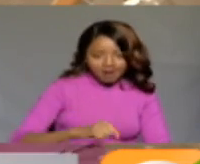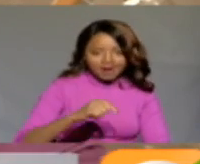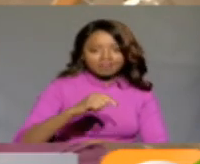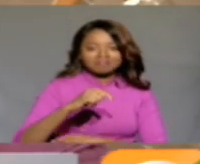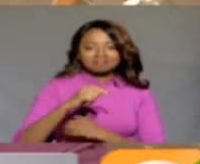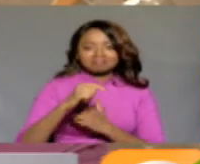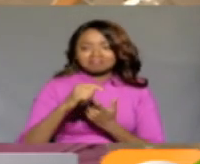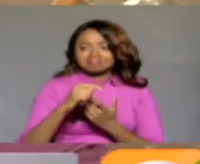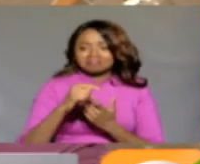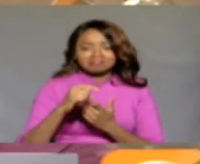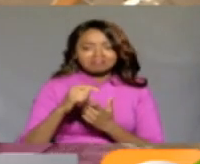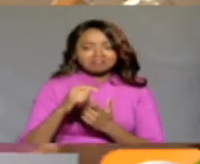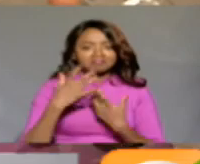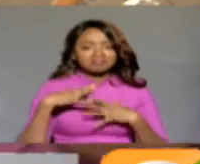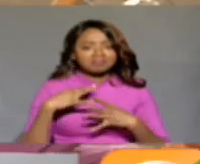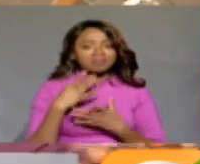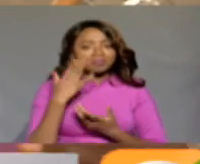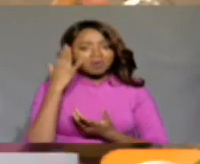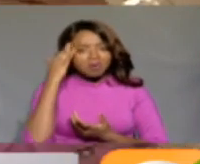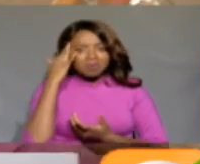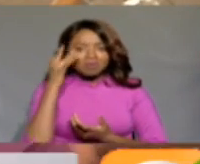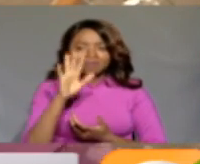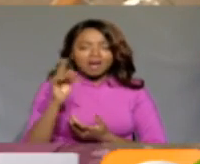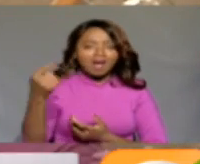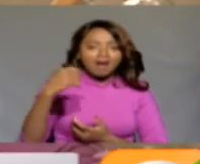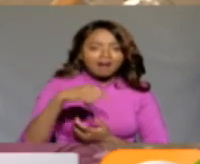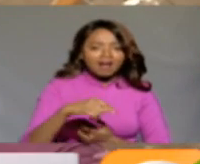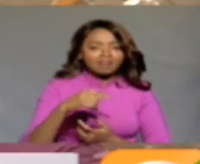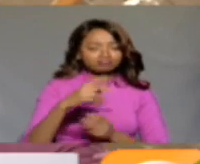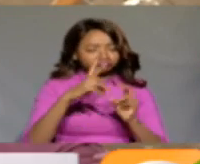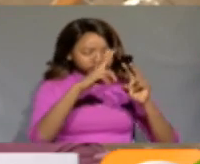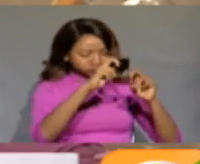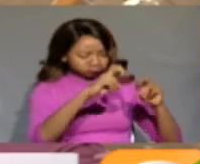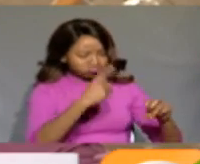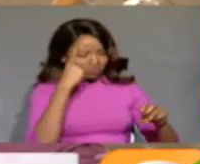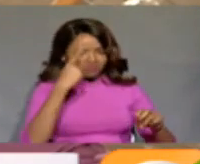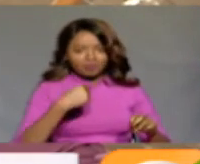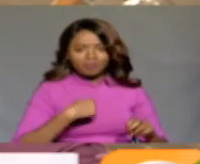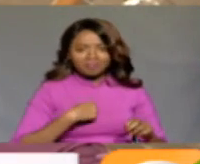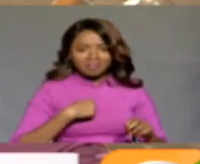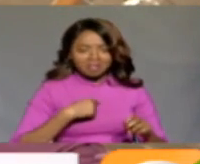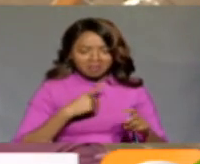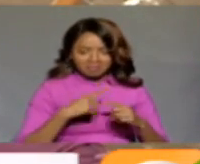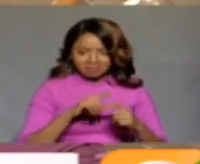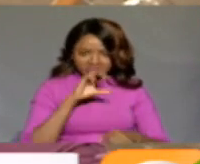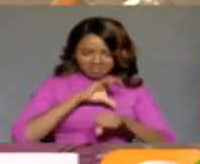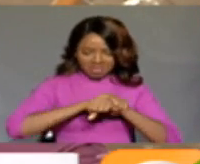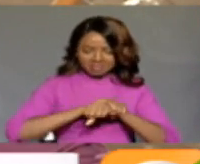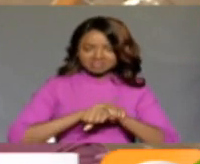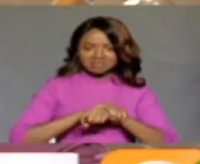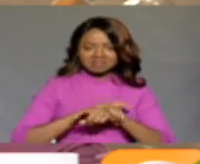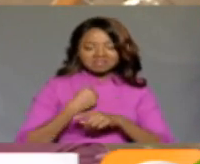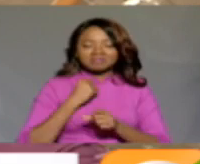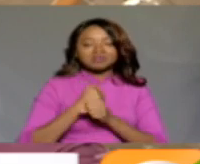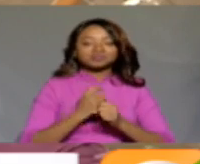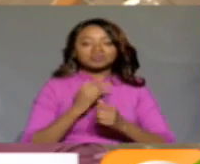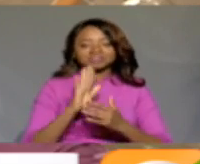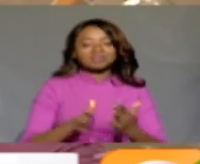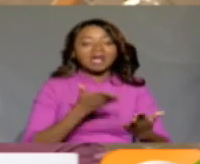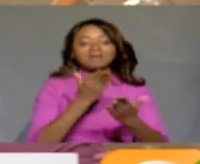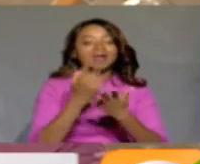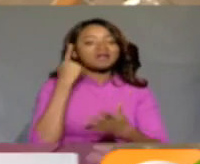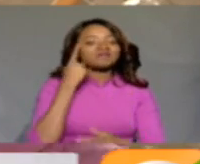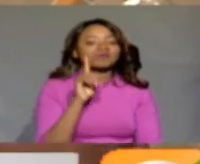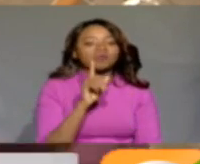you envisage a scenario where the DPP will come looking for you. You apply for an anticipatory bail,